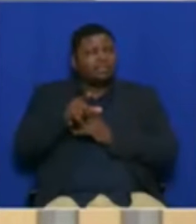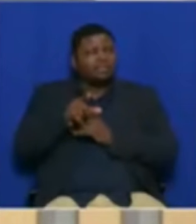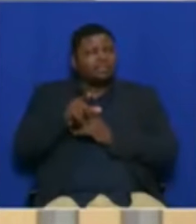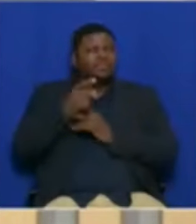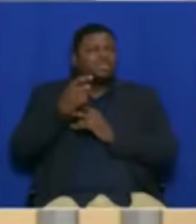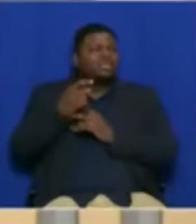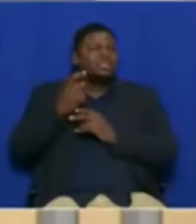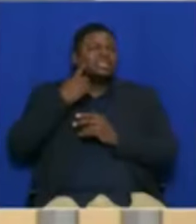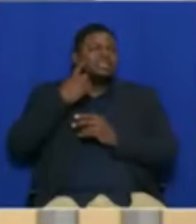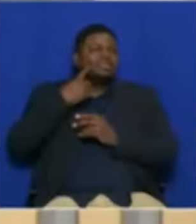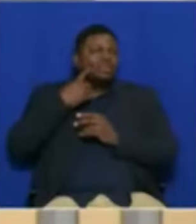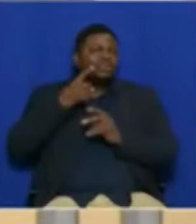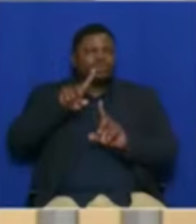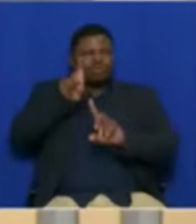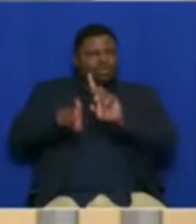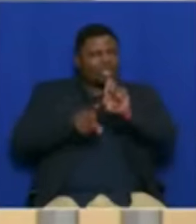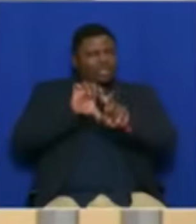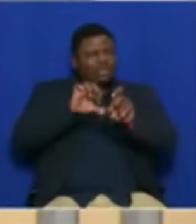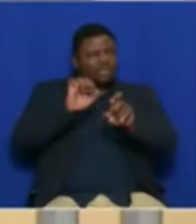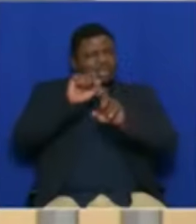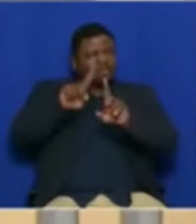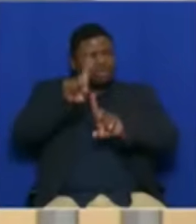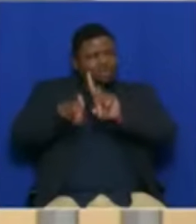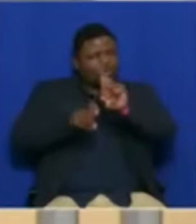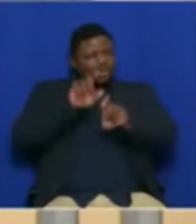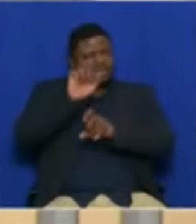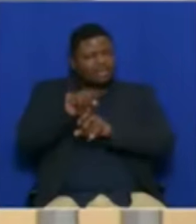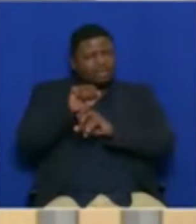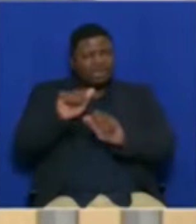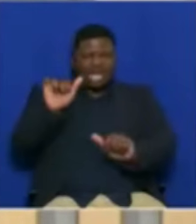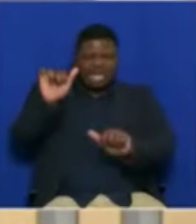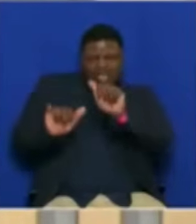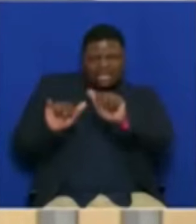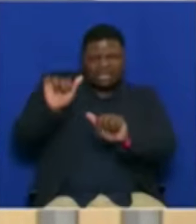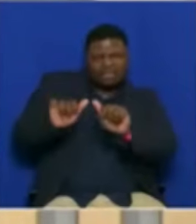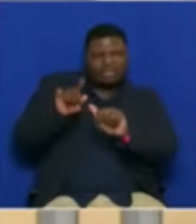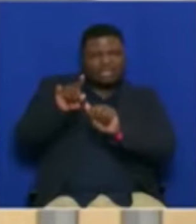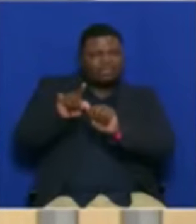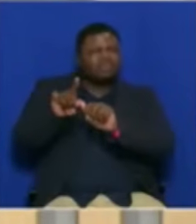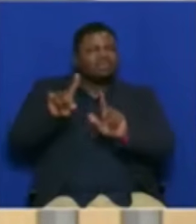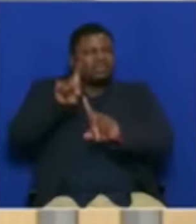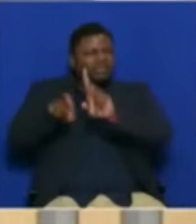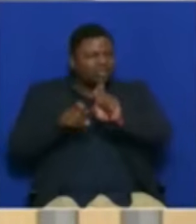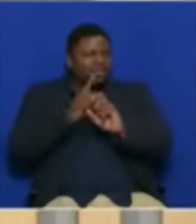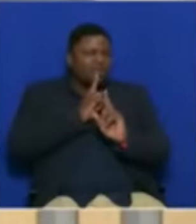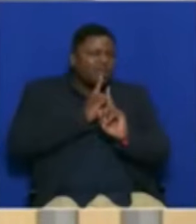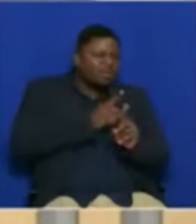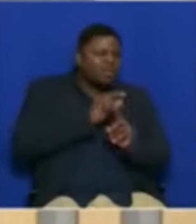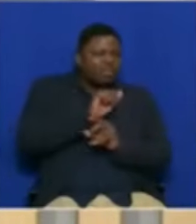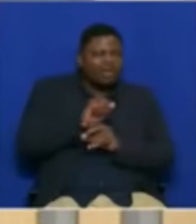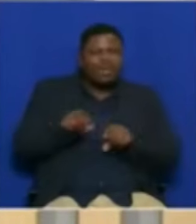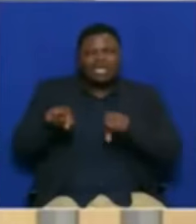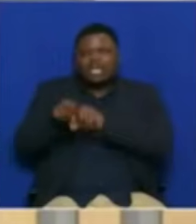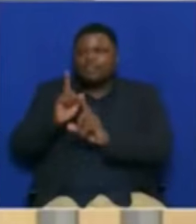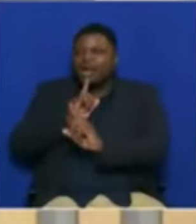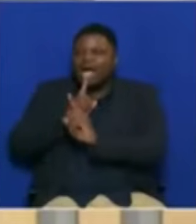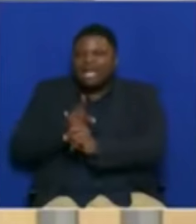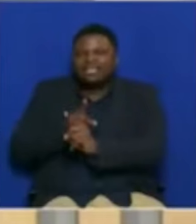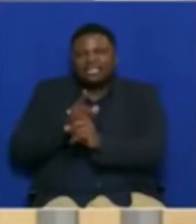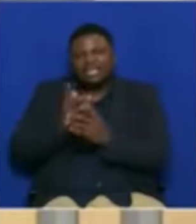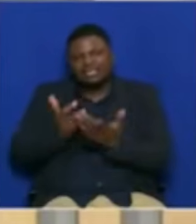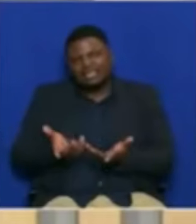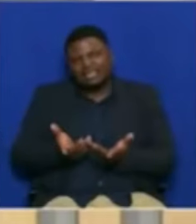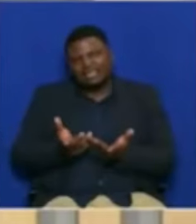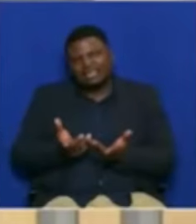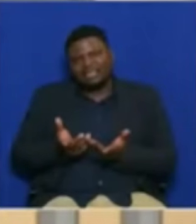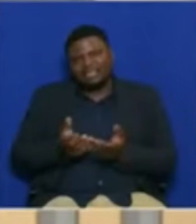assessment. Questions, responses to the questions, the answers that were given there. So you are suggesting in the